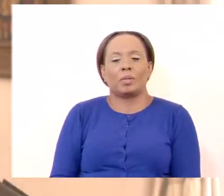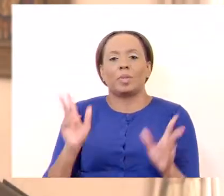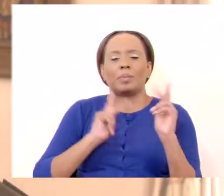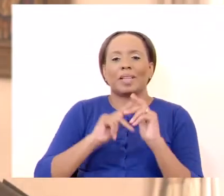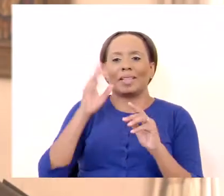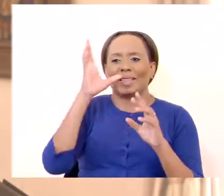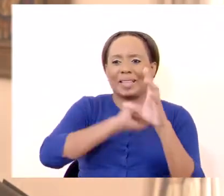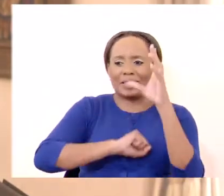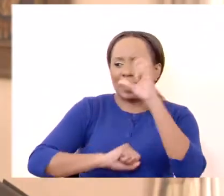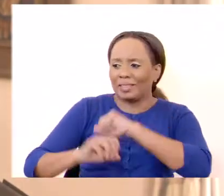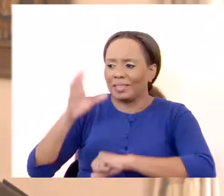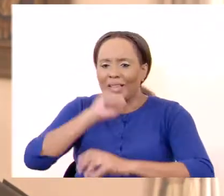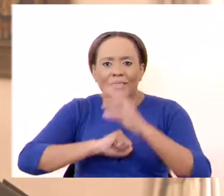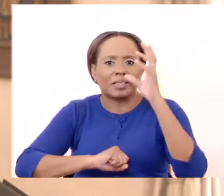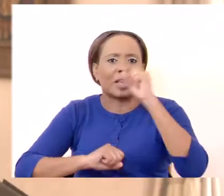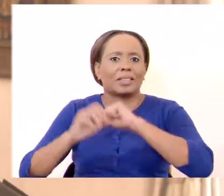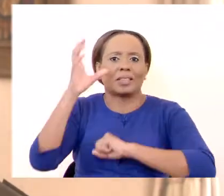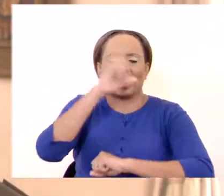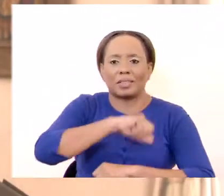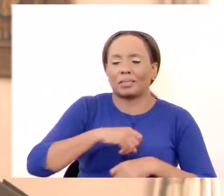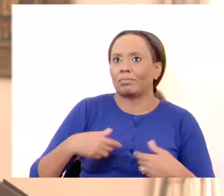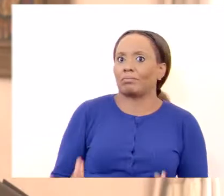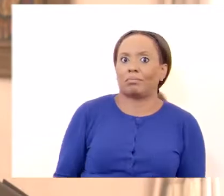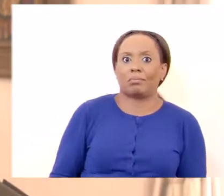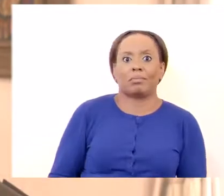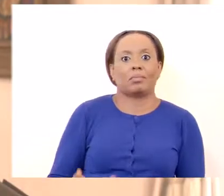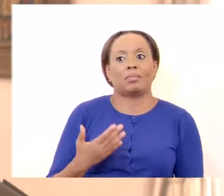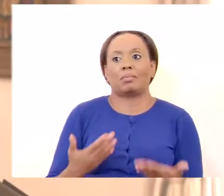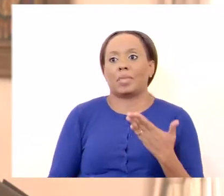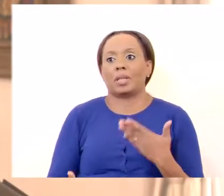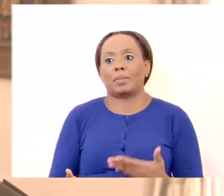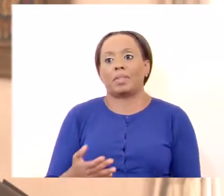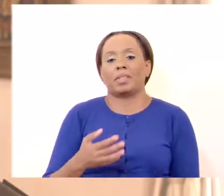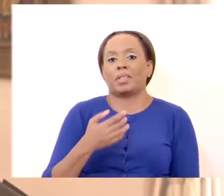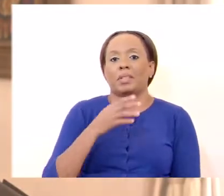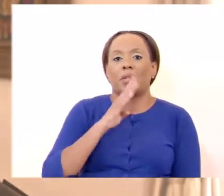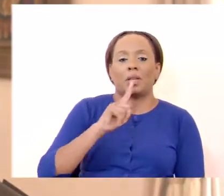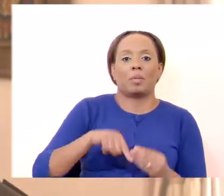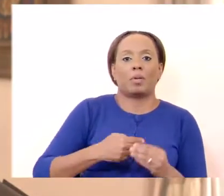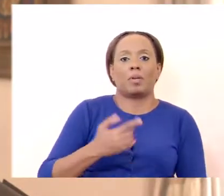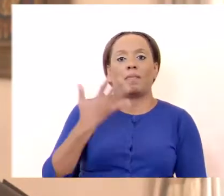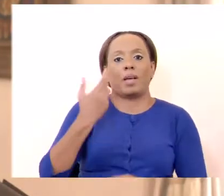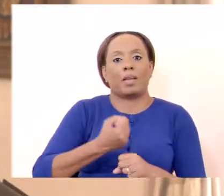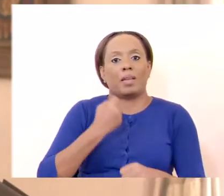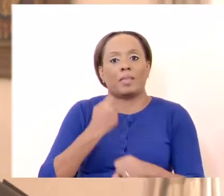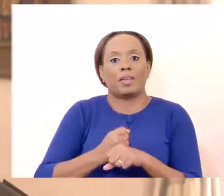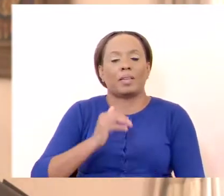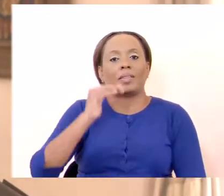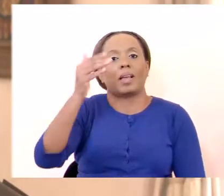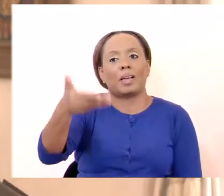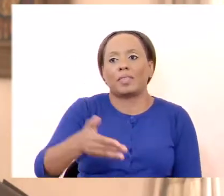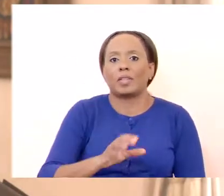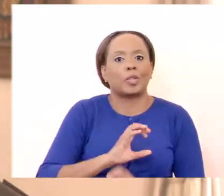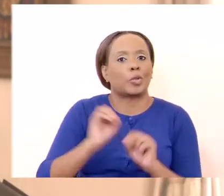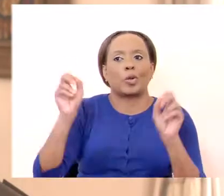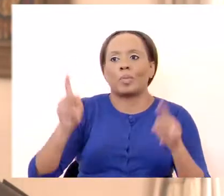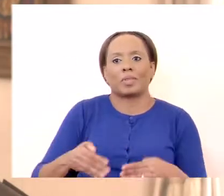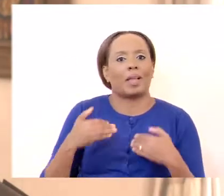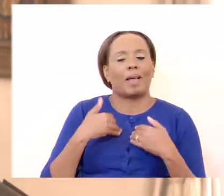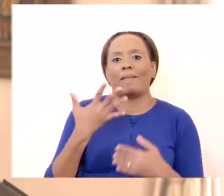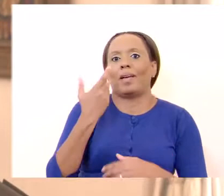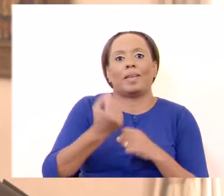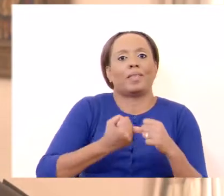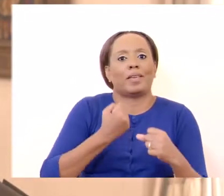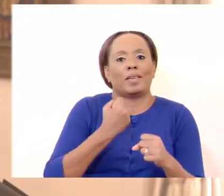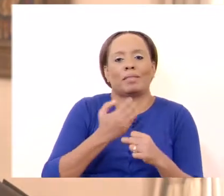can tell you what happens 5 years after you've had COVID, because nobody, as far as we know, has had COVID for 5 years that we